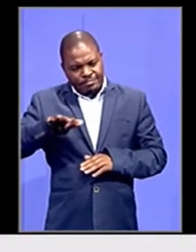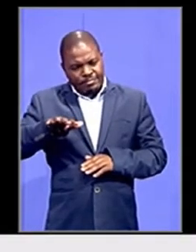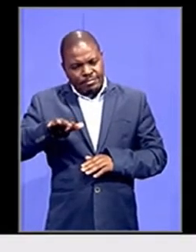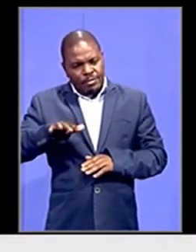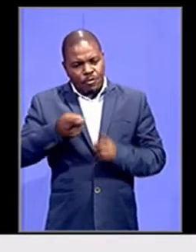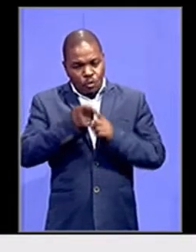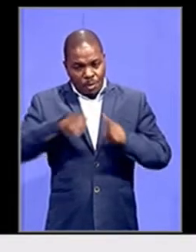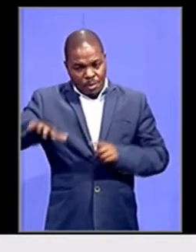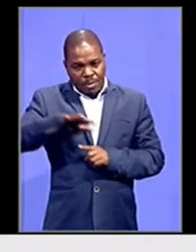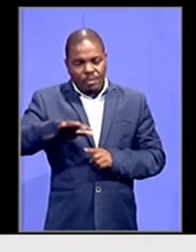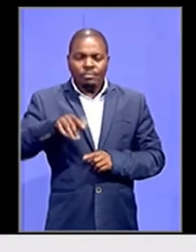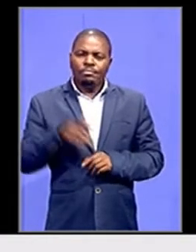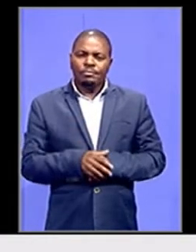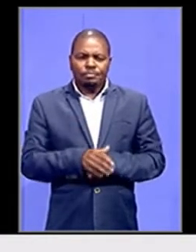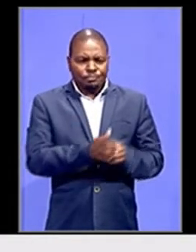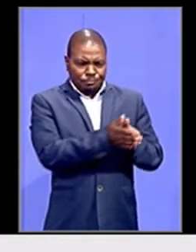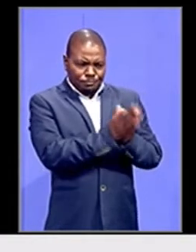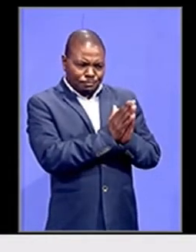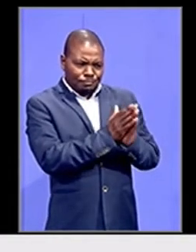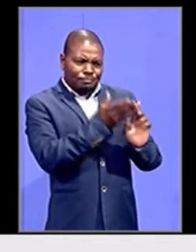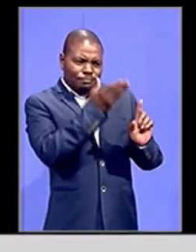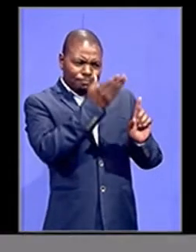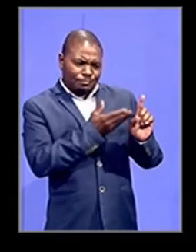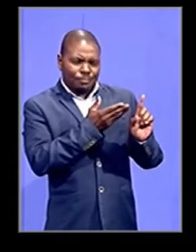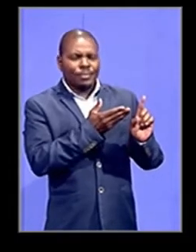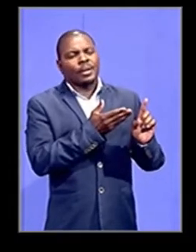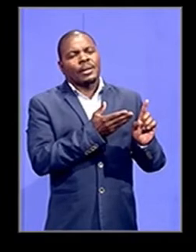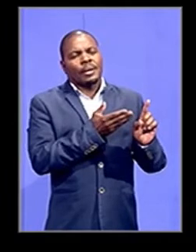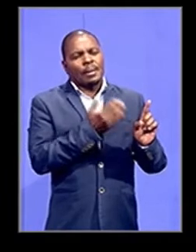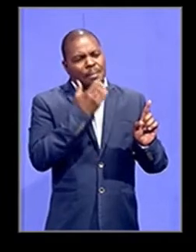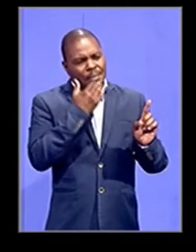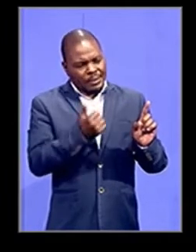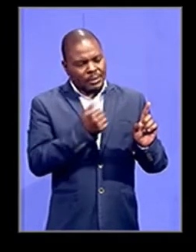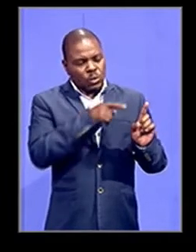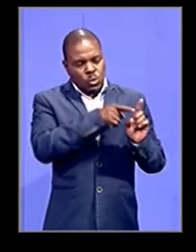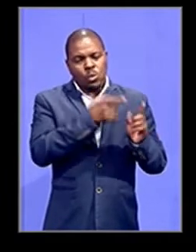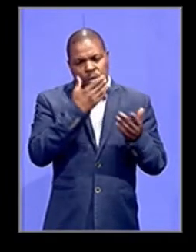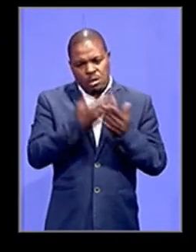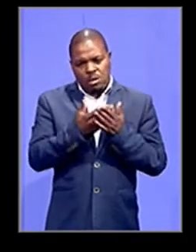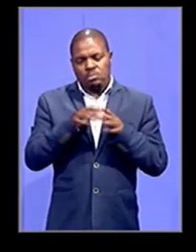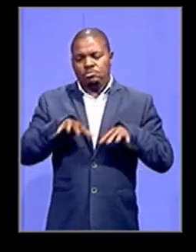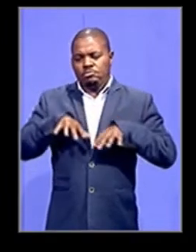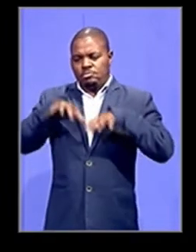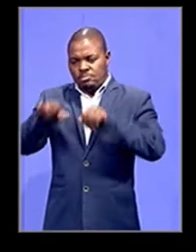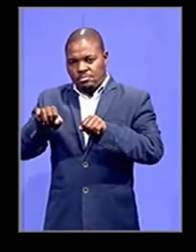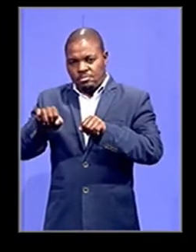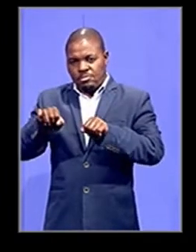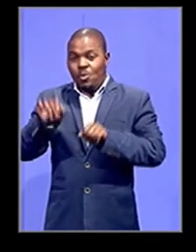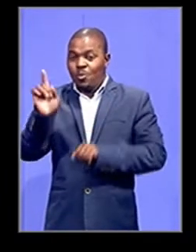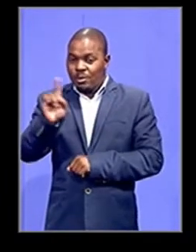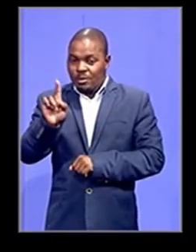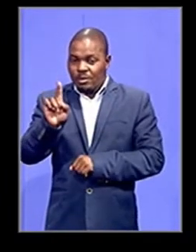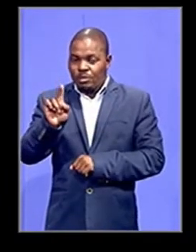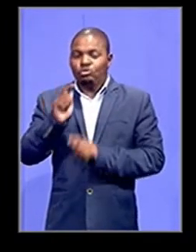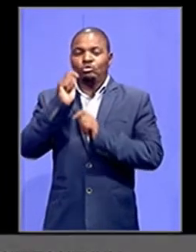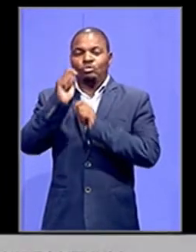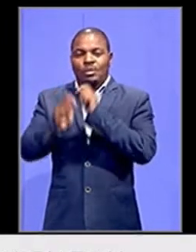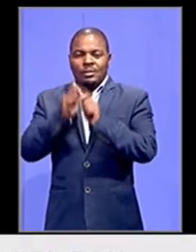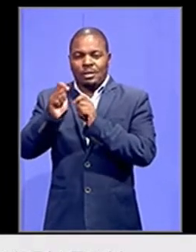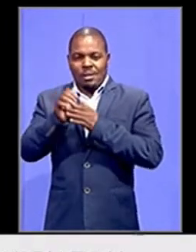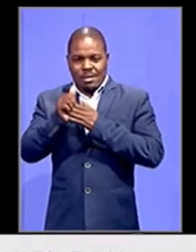Groundville requested him to assume this position of traditional leadership, which